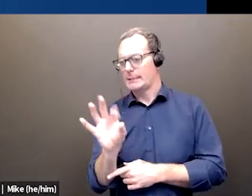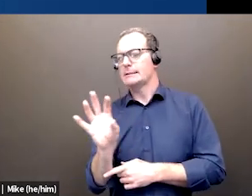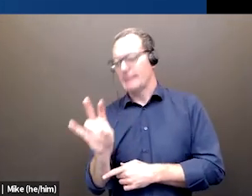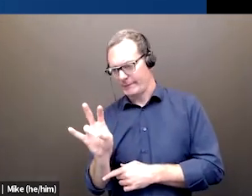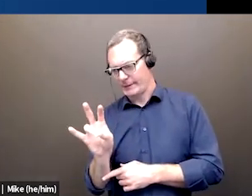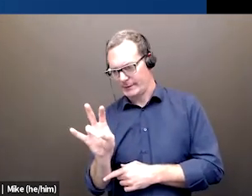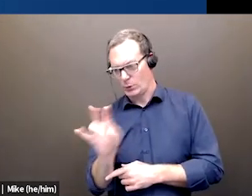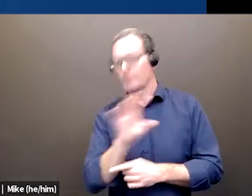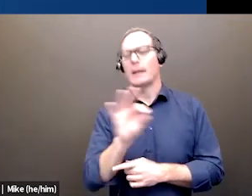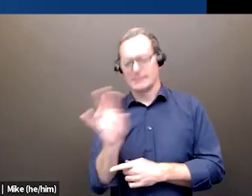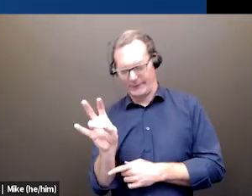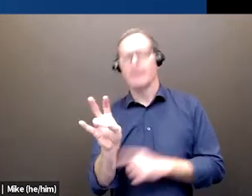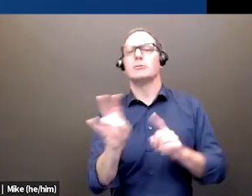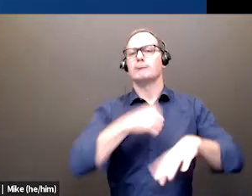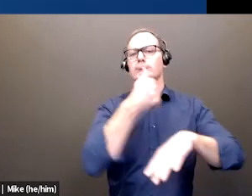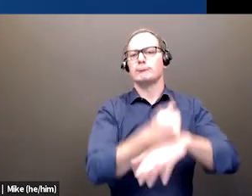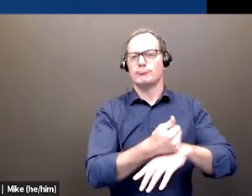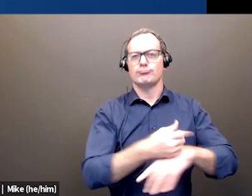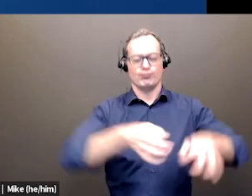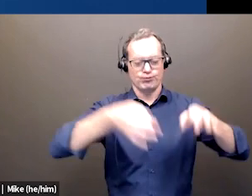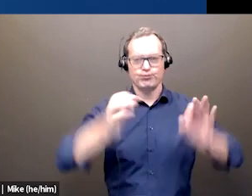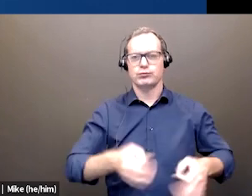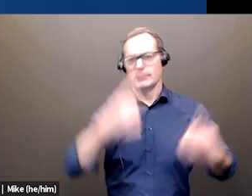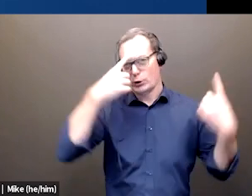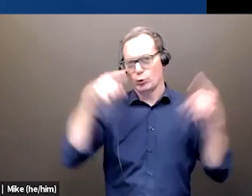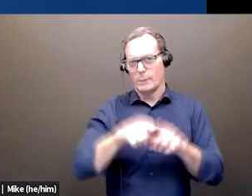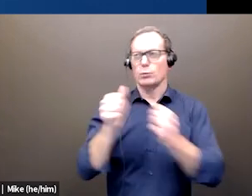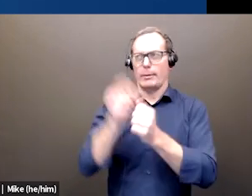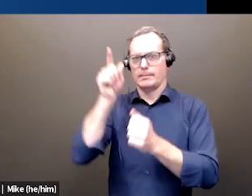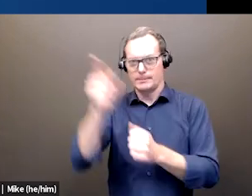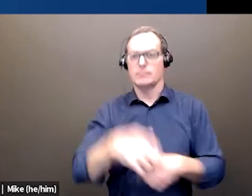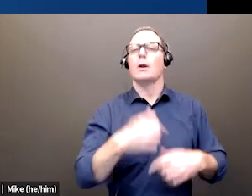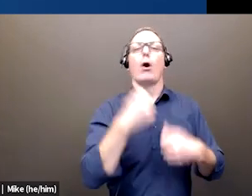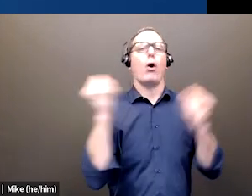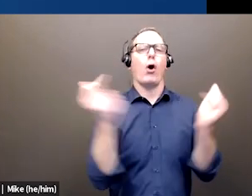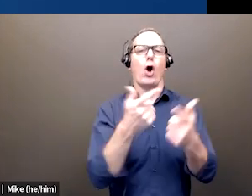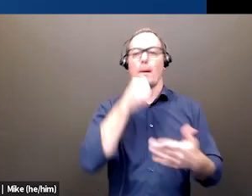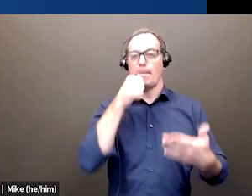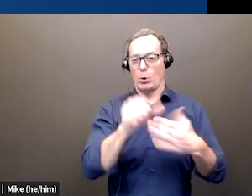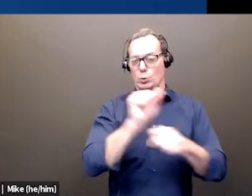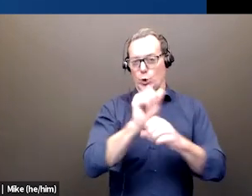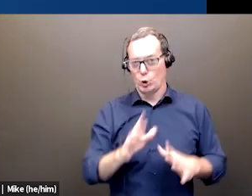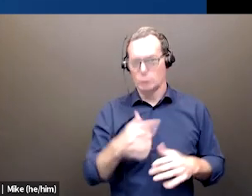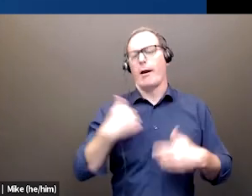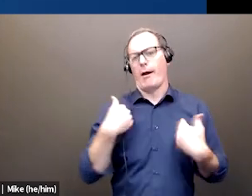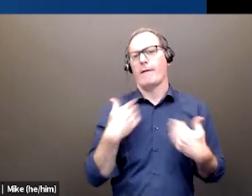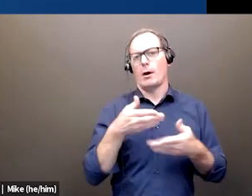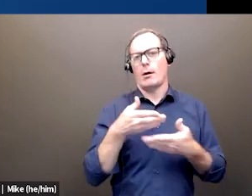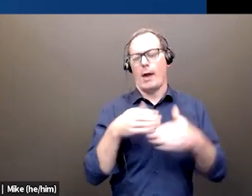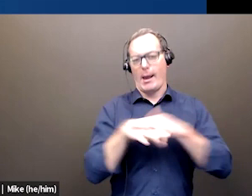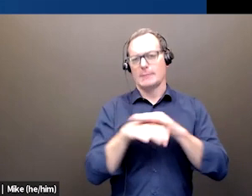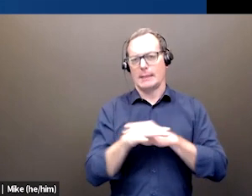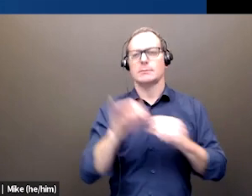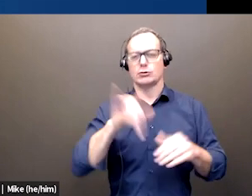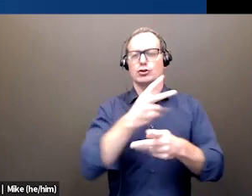all postal workers at Canada Post. It took almost a decade for CUPW to